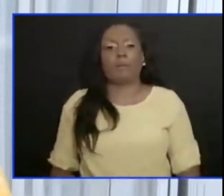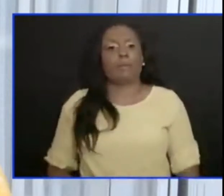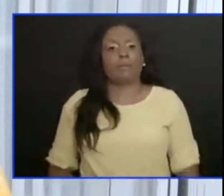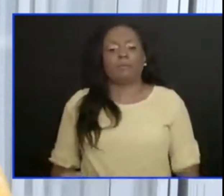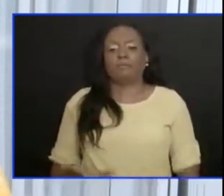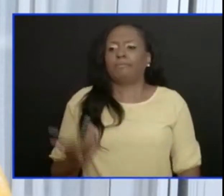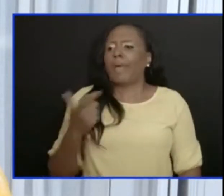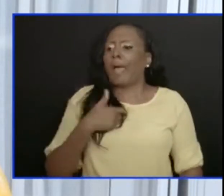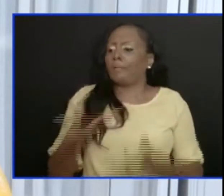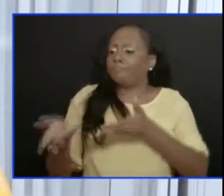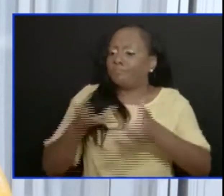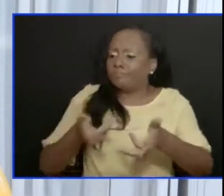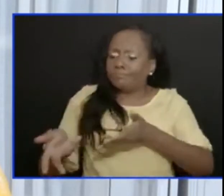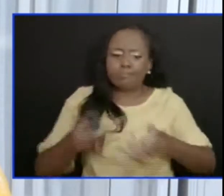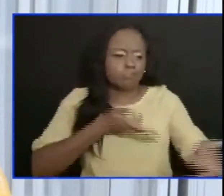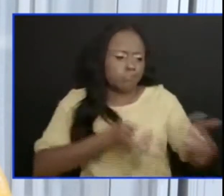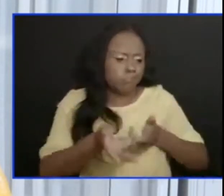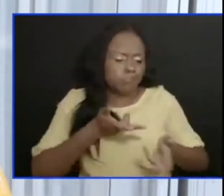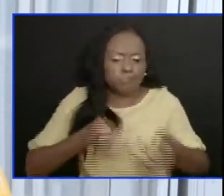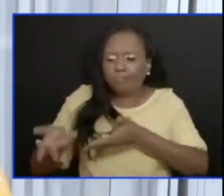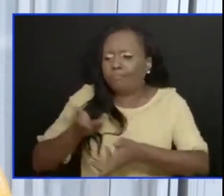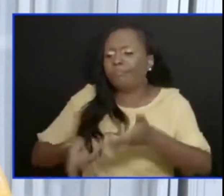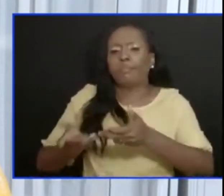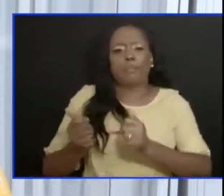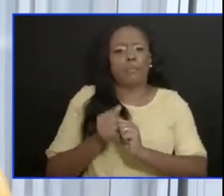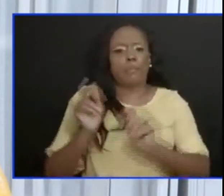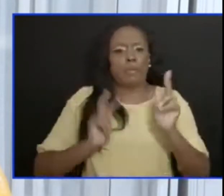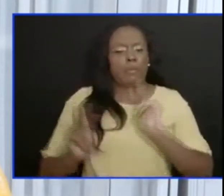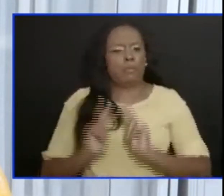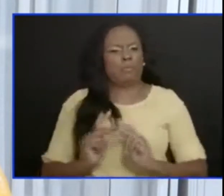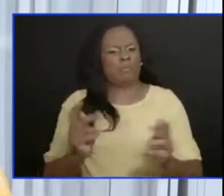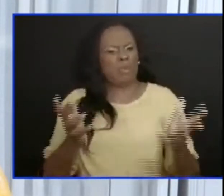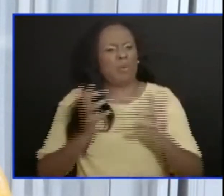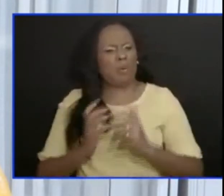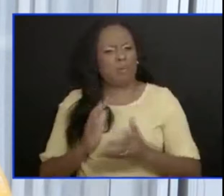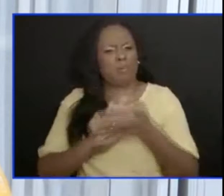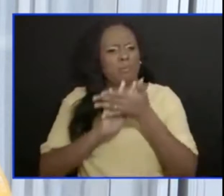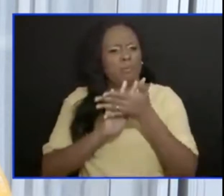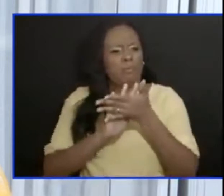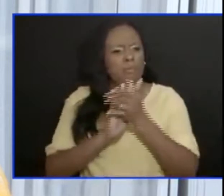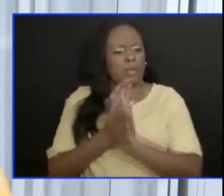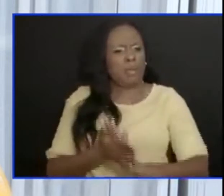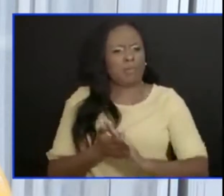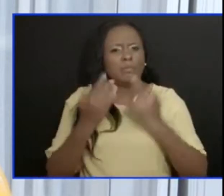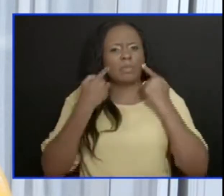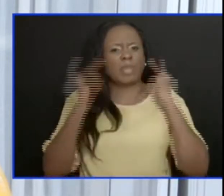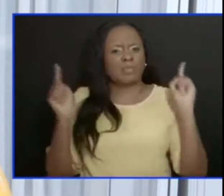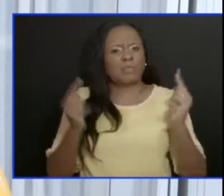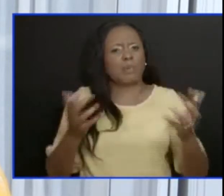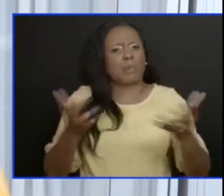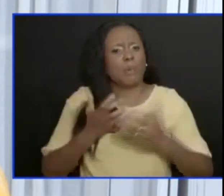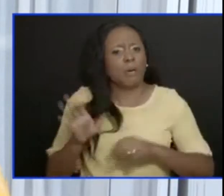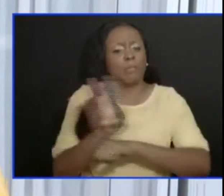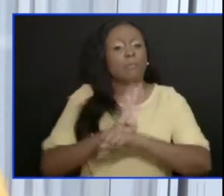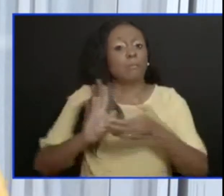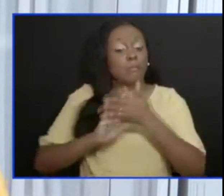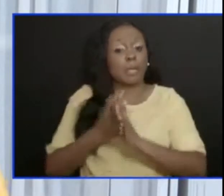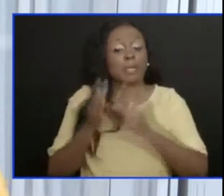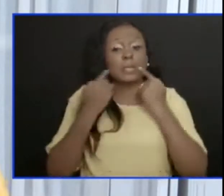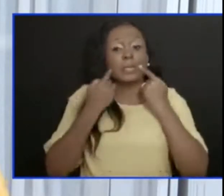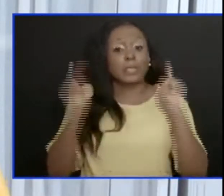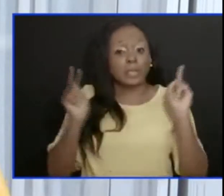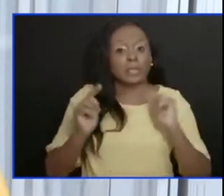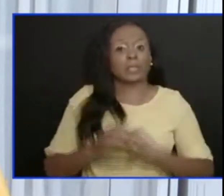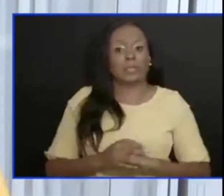invested everything in their quest for the success of this our country. Amazingly, ordinary Barbadians